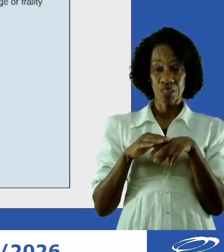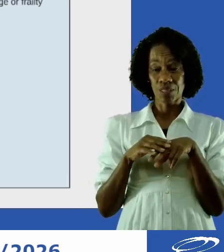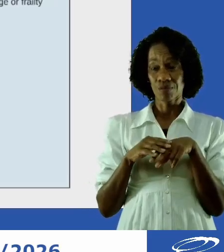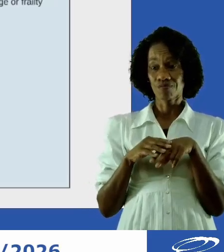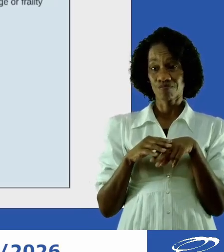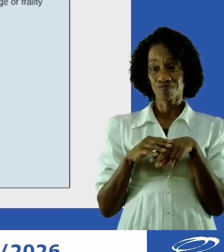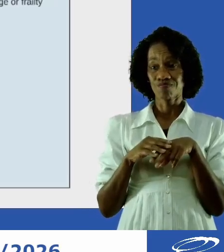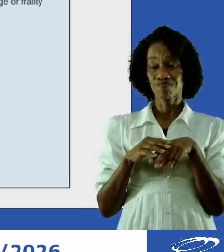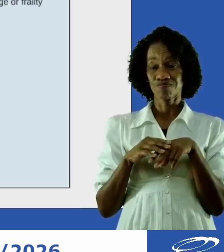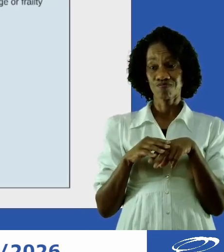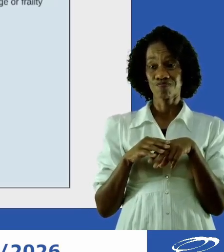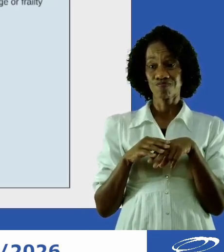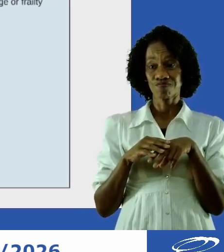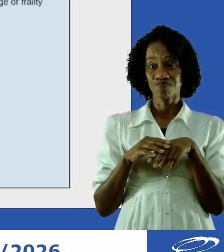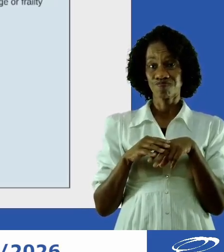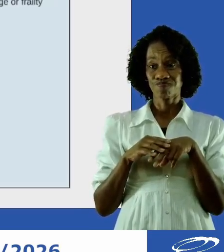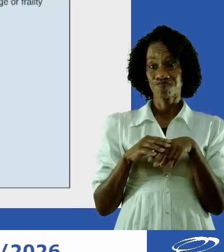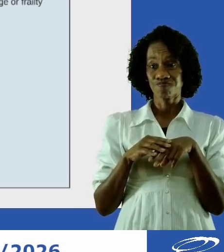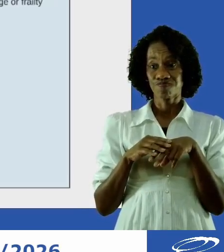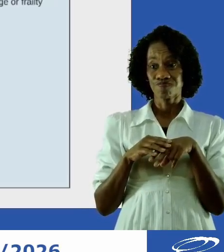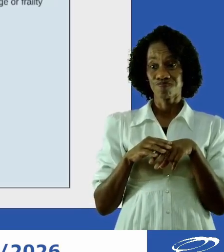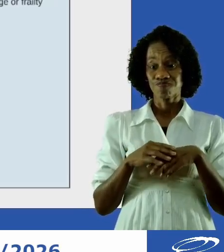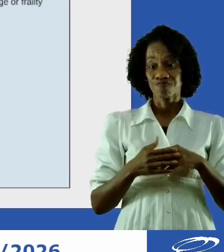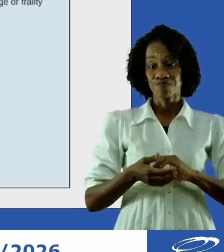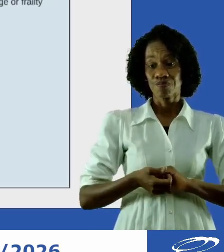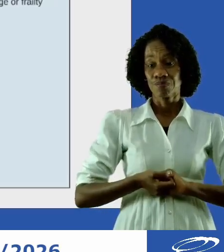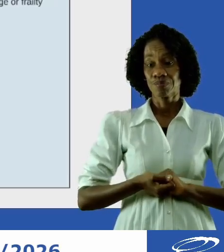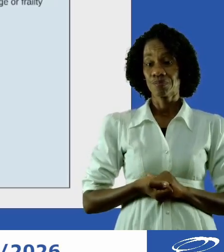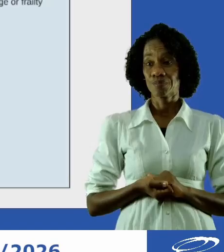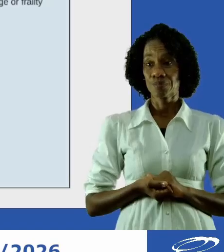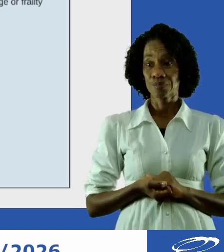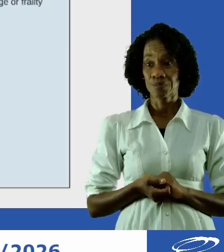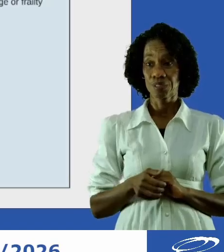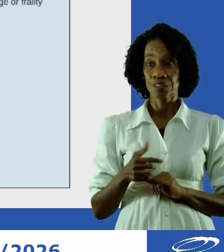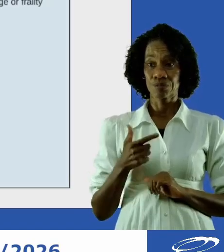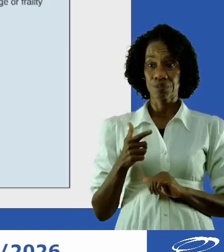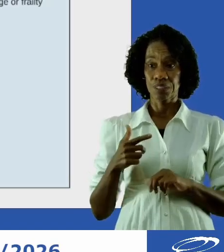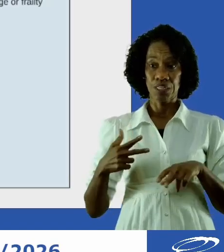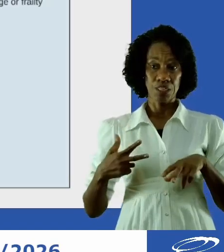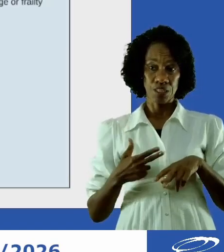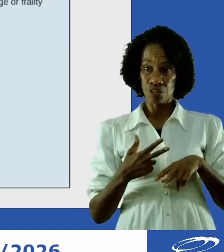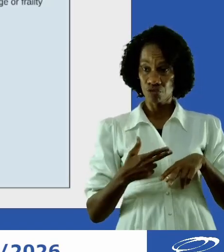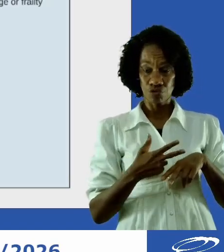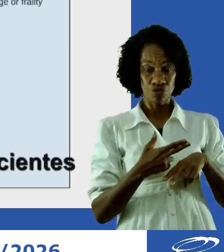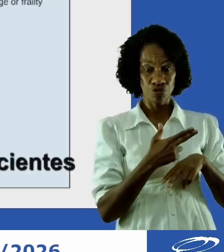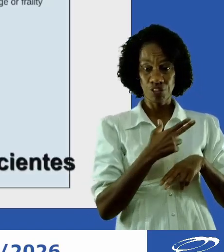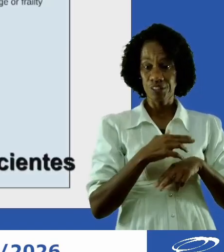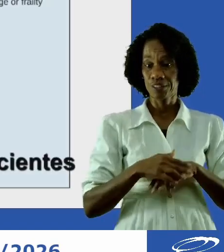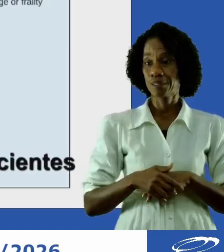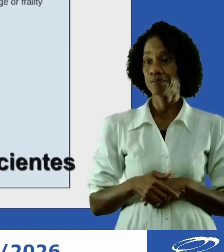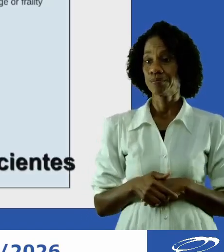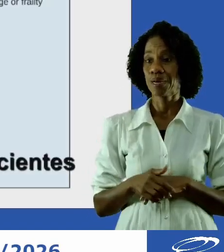treated with surgery for whatever the reason, because of the fragility of the patient or whatever. So these patients we know have a